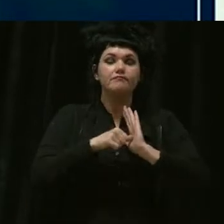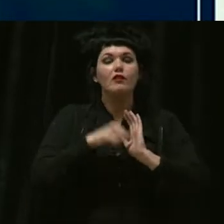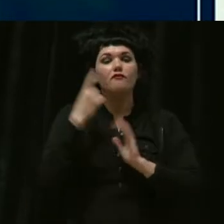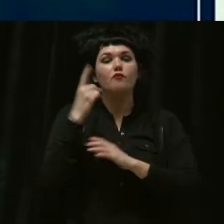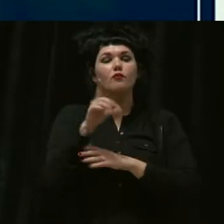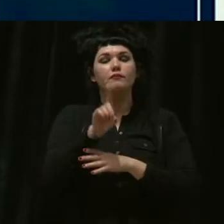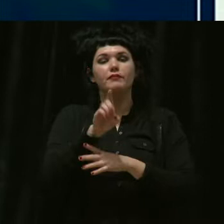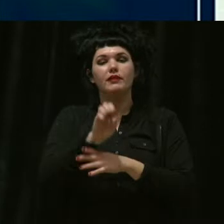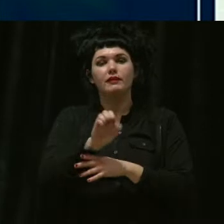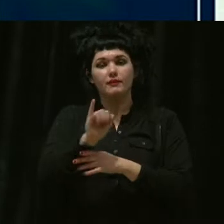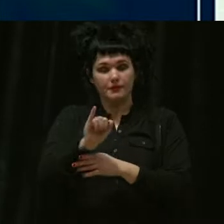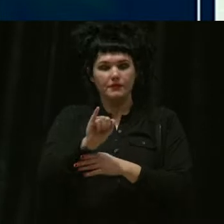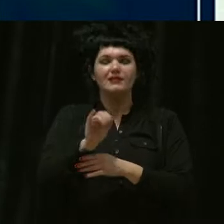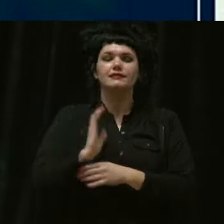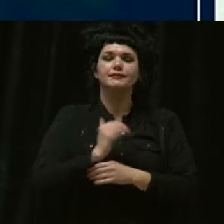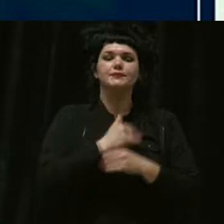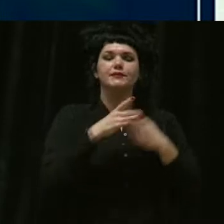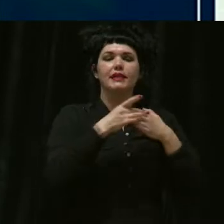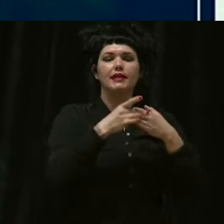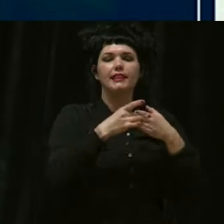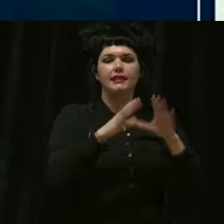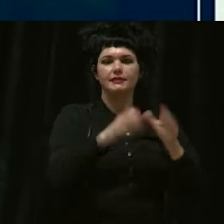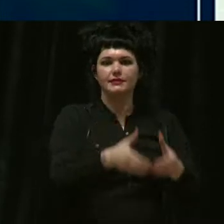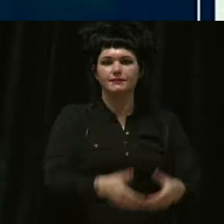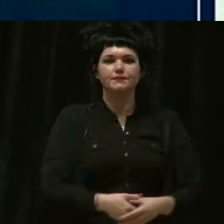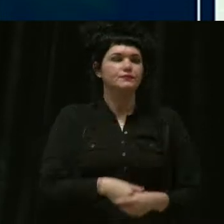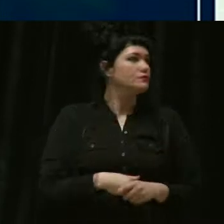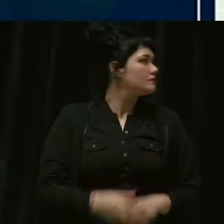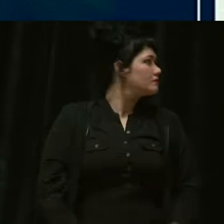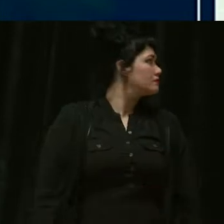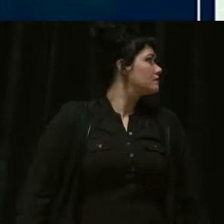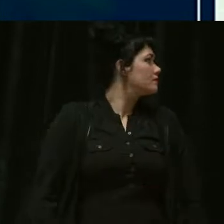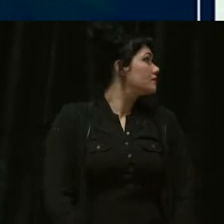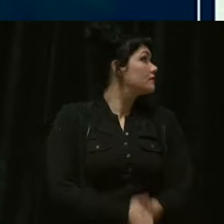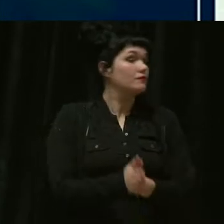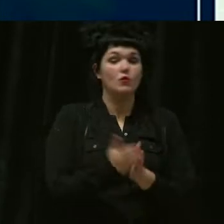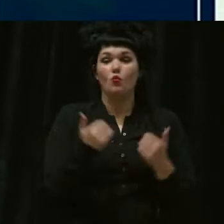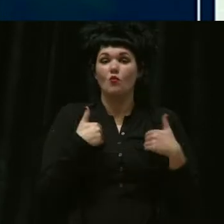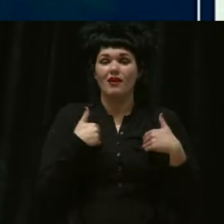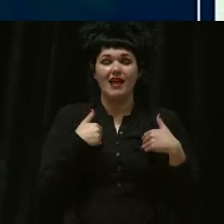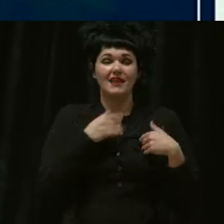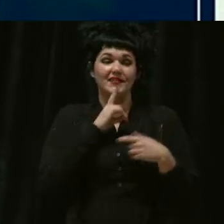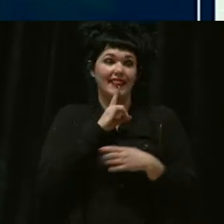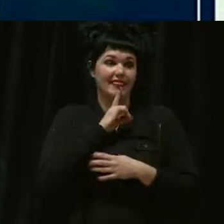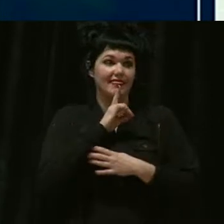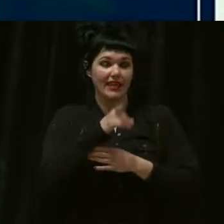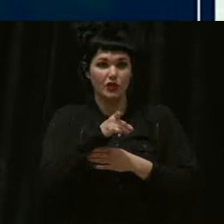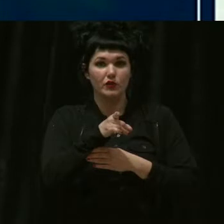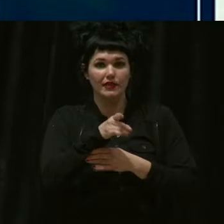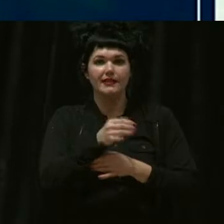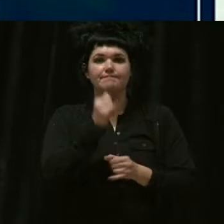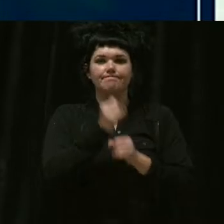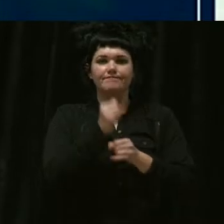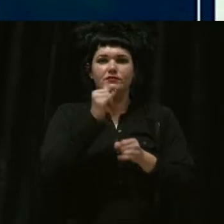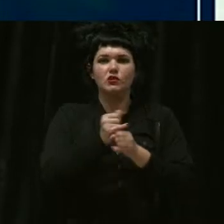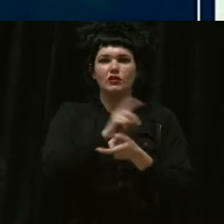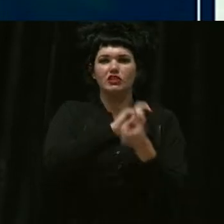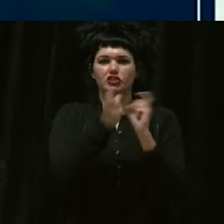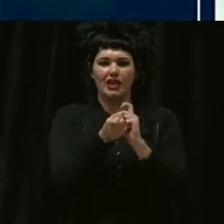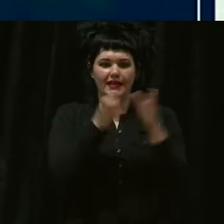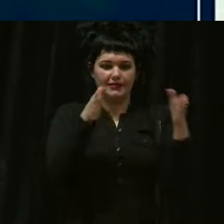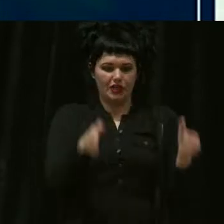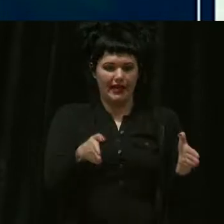leads. We have literally institutional change agents throughout